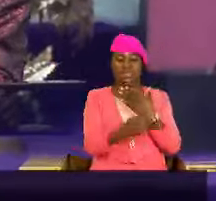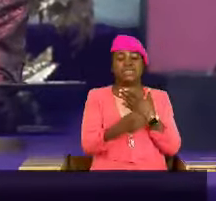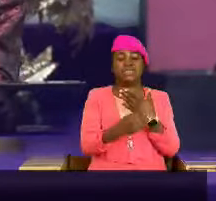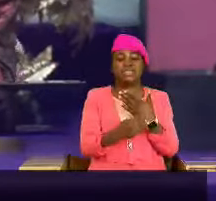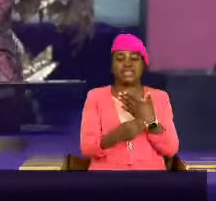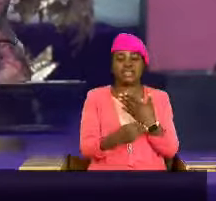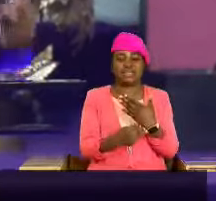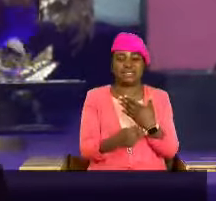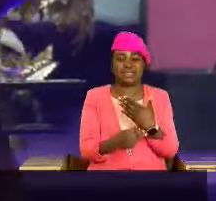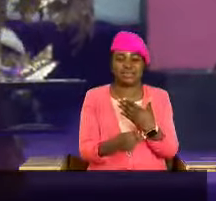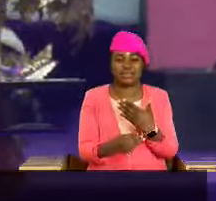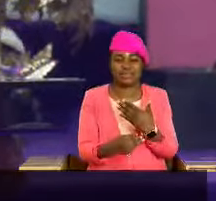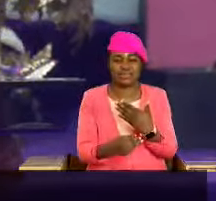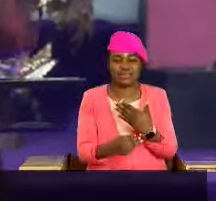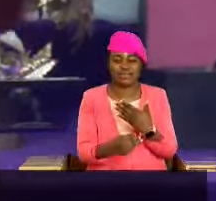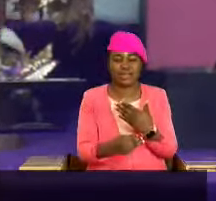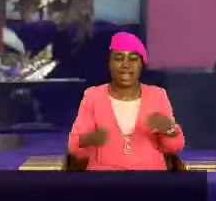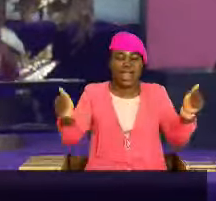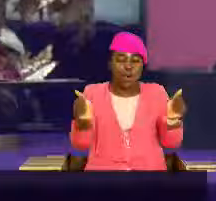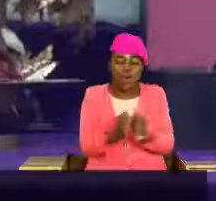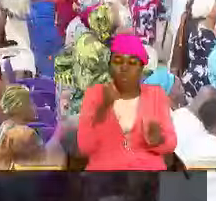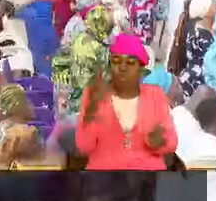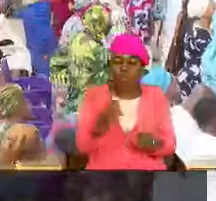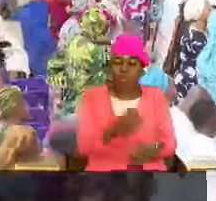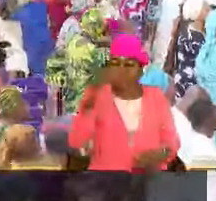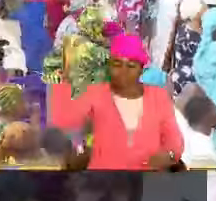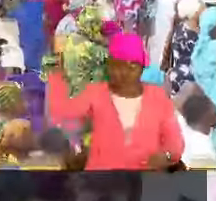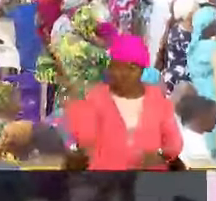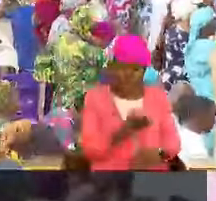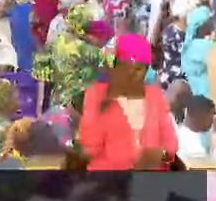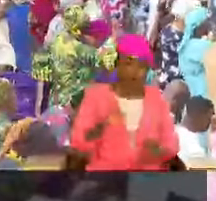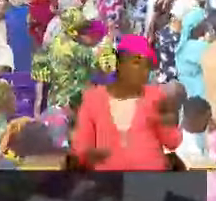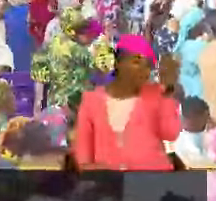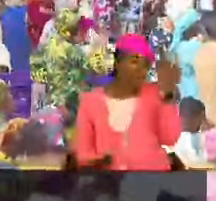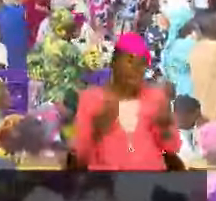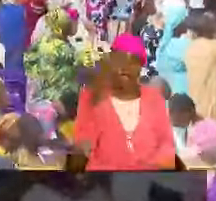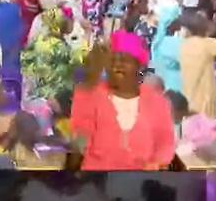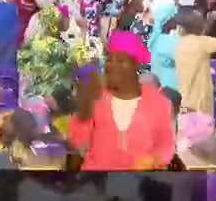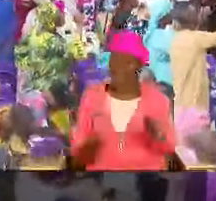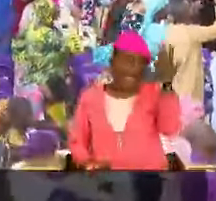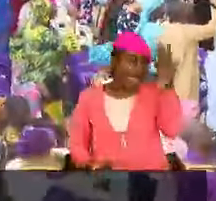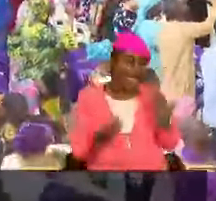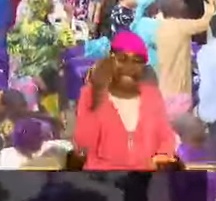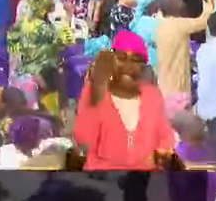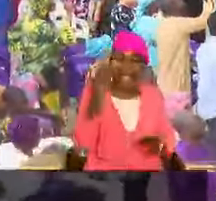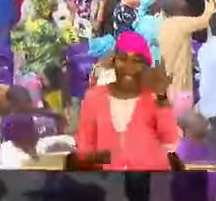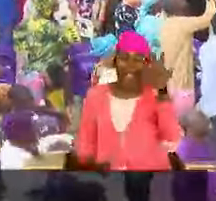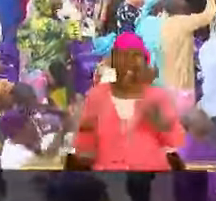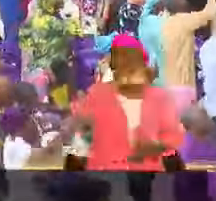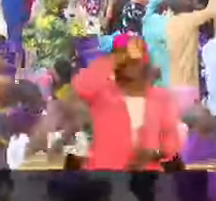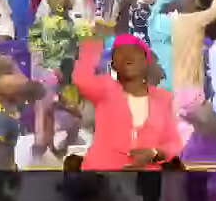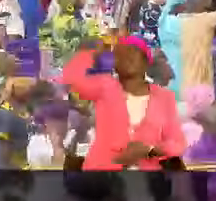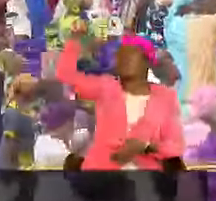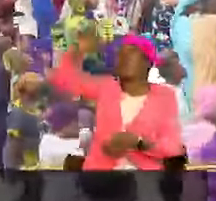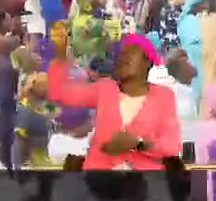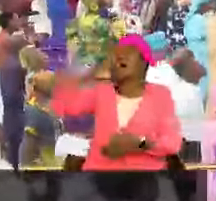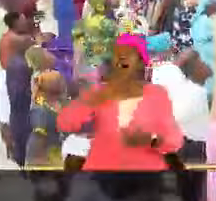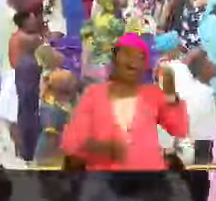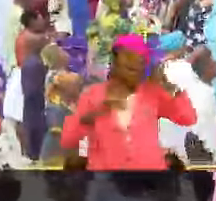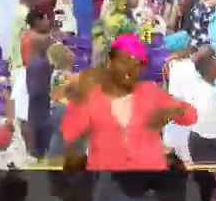judgment say with the Sword of Fire ther and